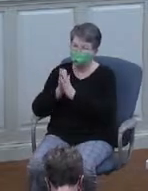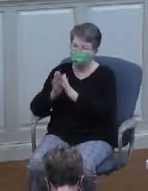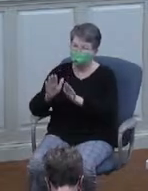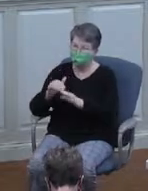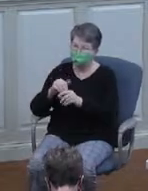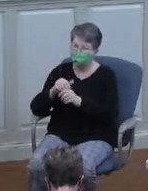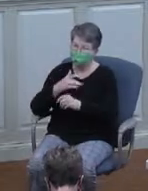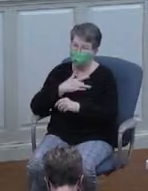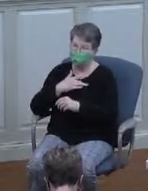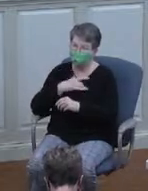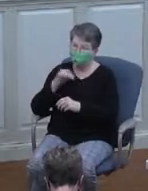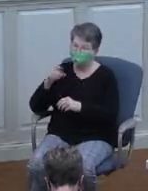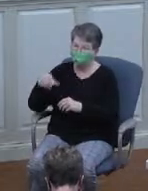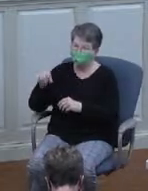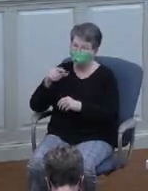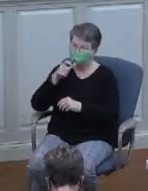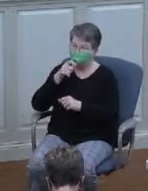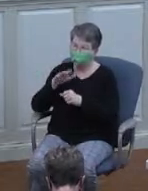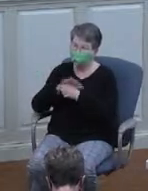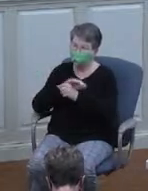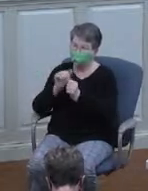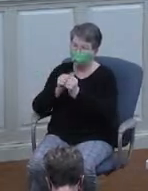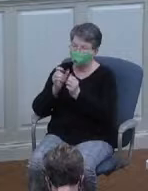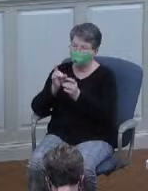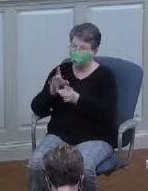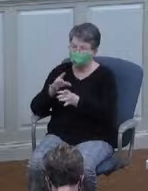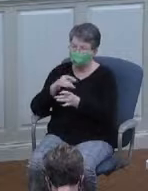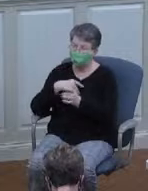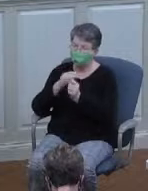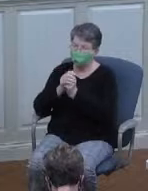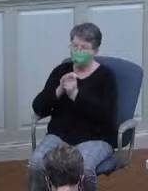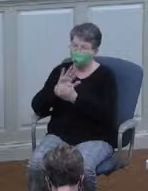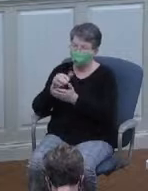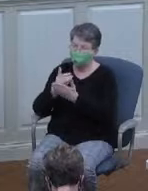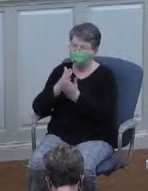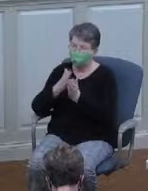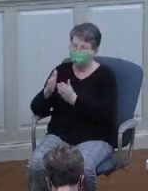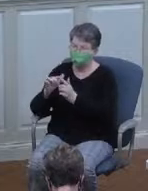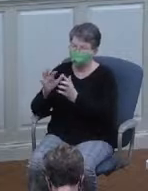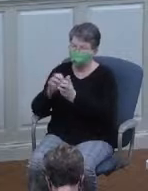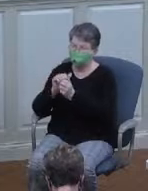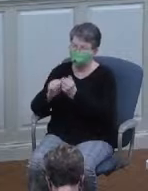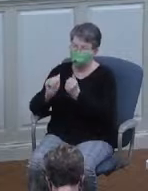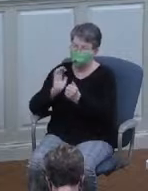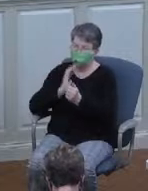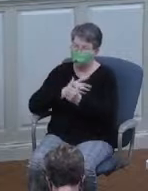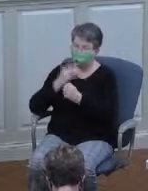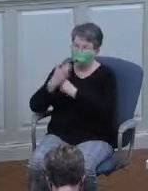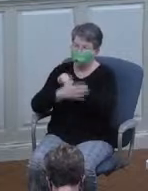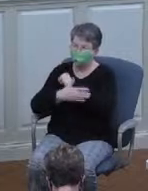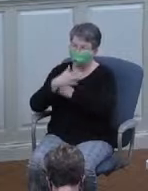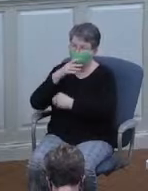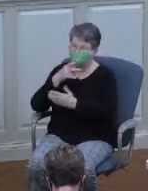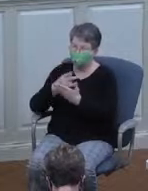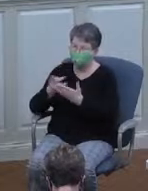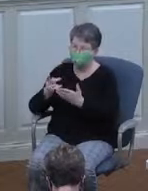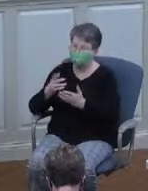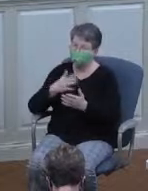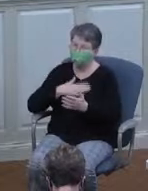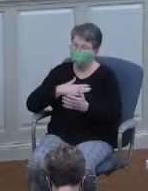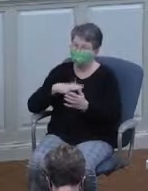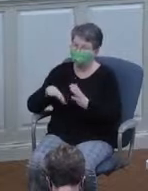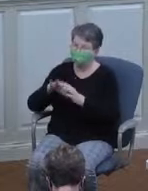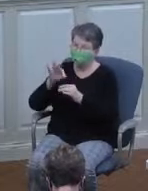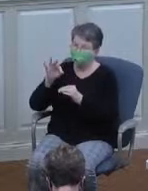of those who are filled with hate, and I pray that all plans to destroy our country will fail. I ask you to help find what